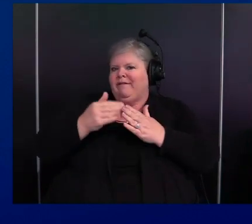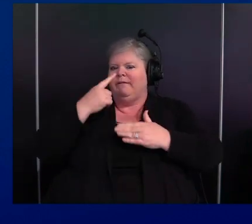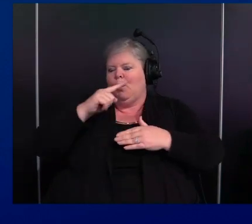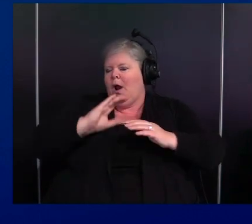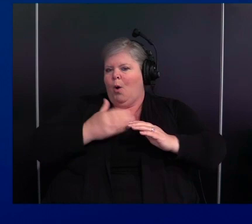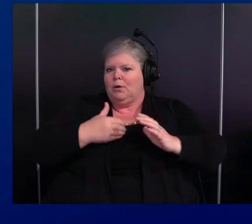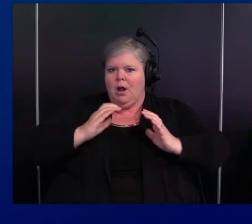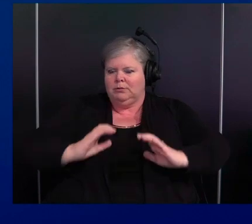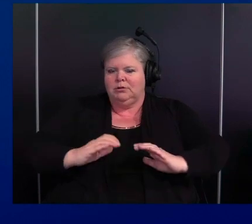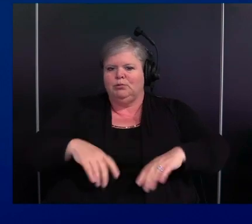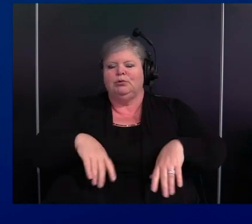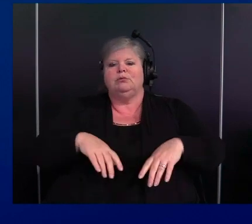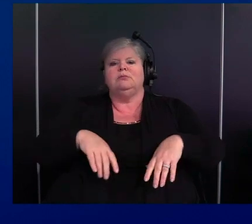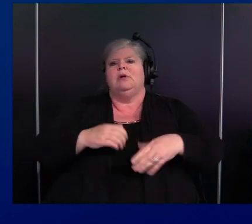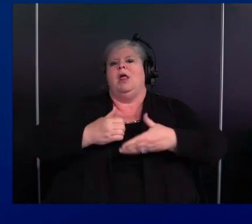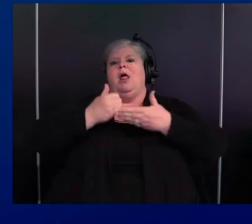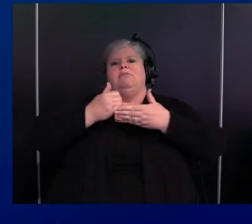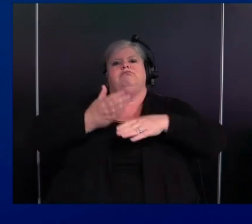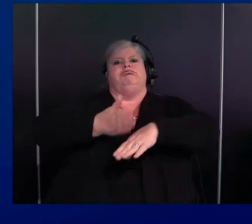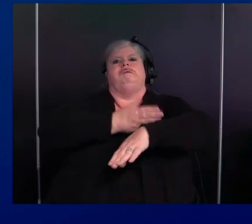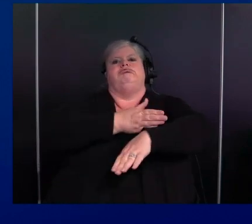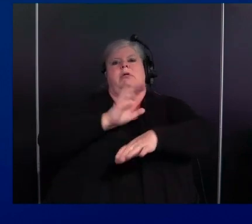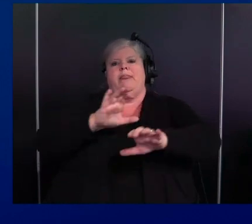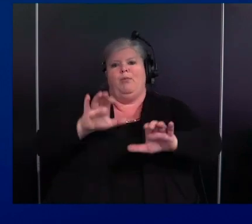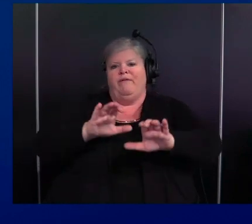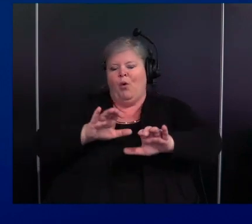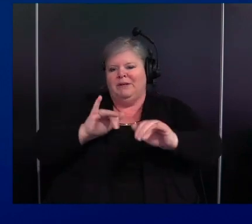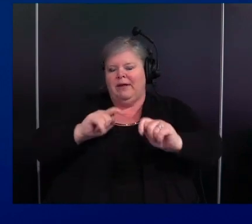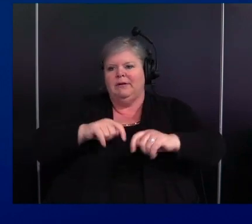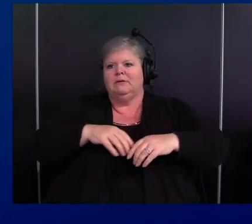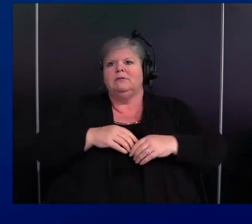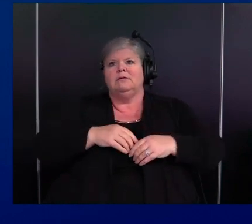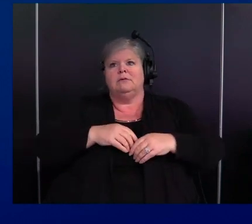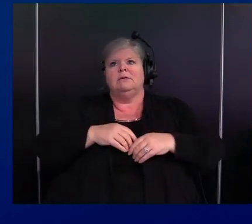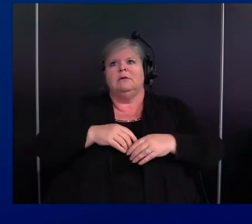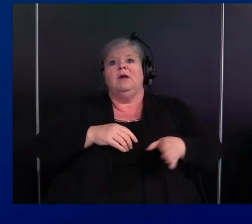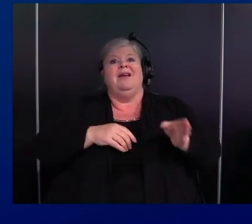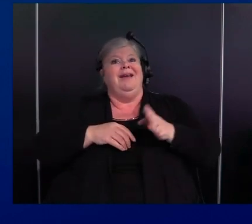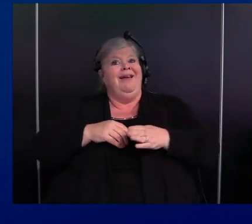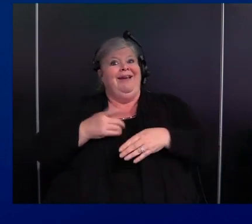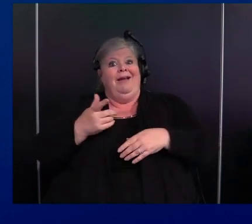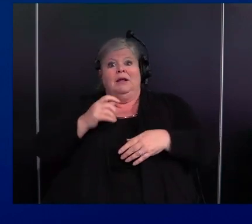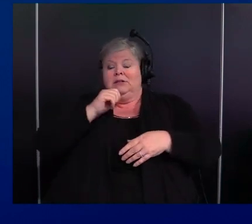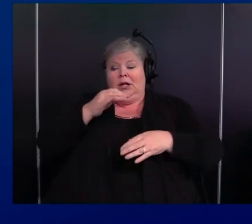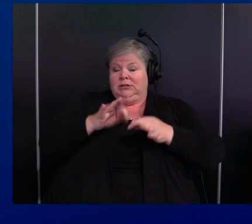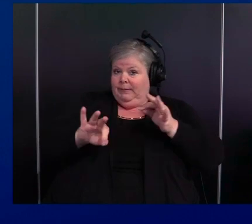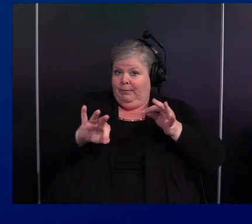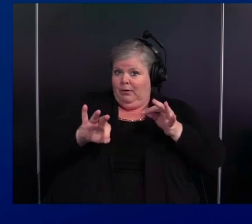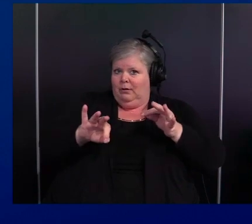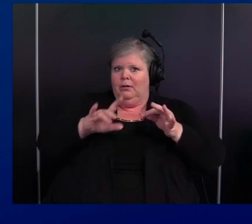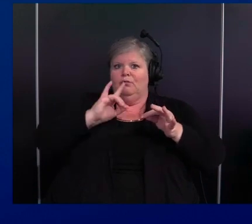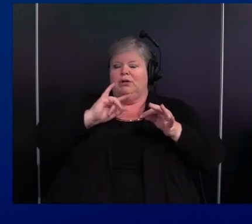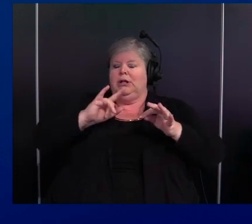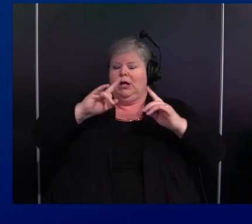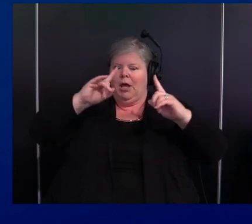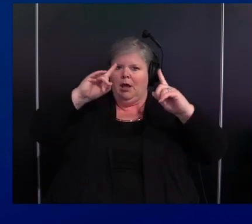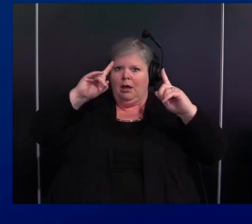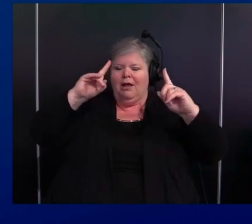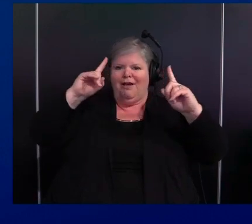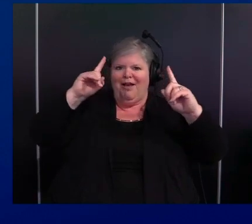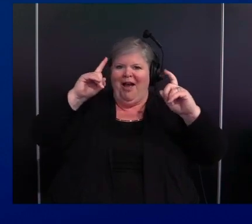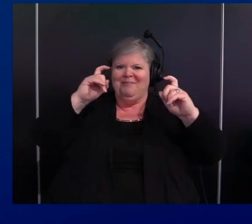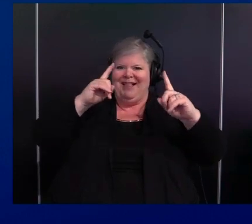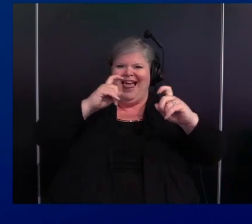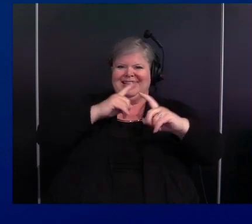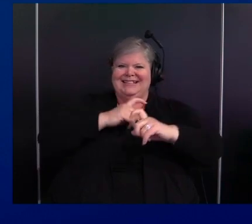always trying to improve the performance. Yeah, this stuff isn't simple, right? Yep. This stuff is actually very, very complex in a lot of ways.